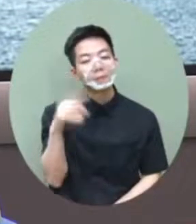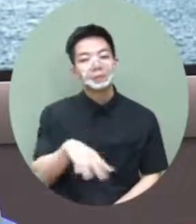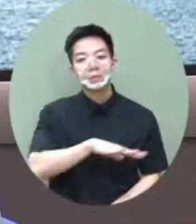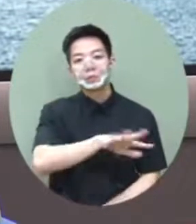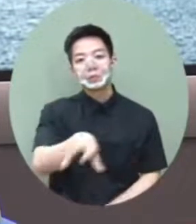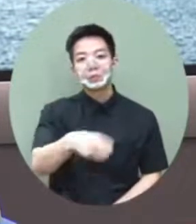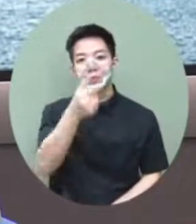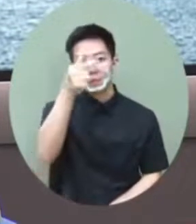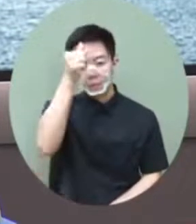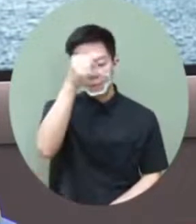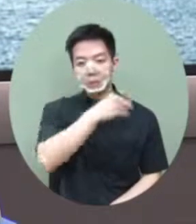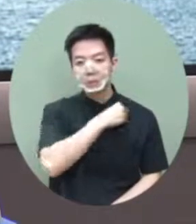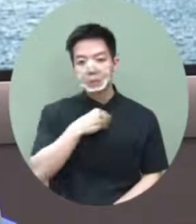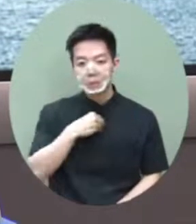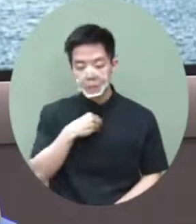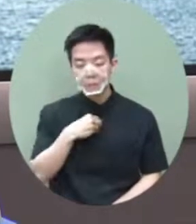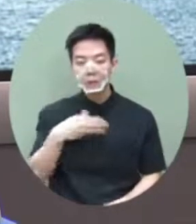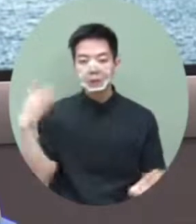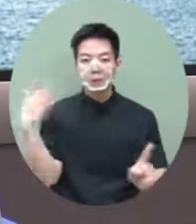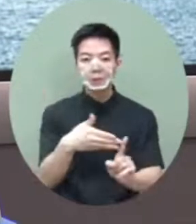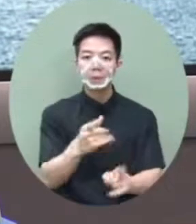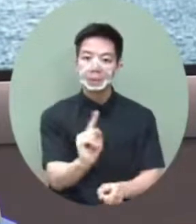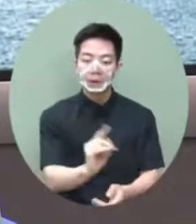and treatment to Hong Kong patients.